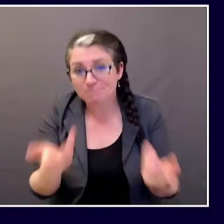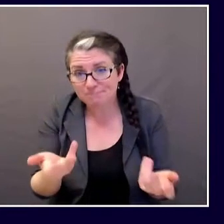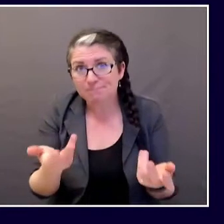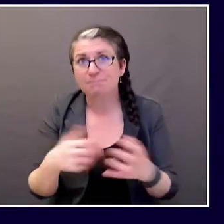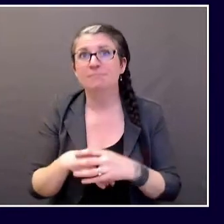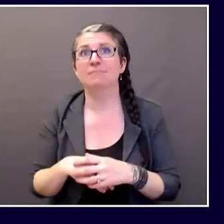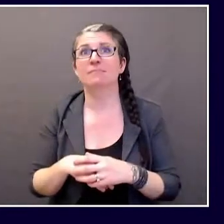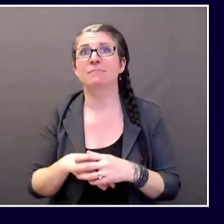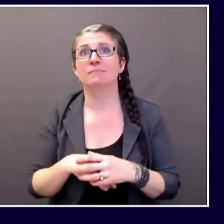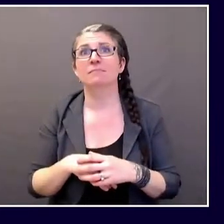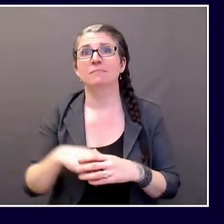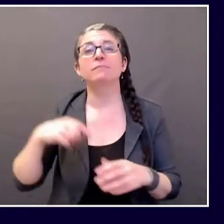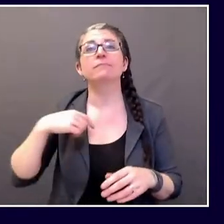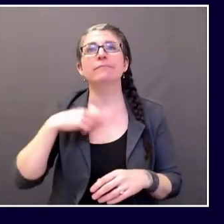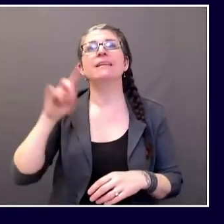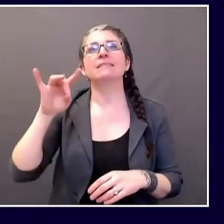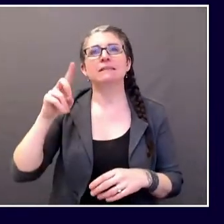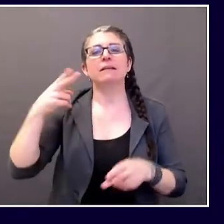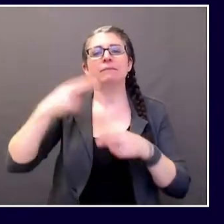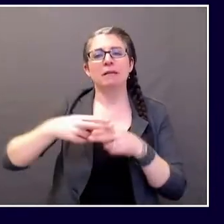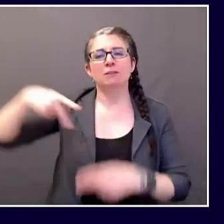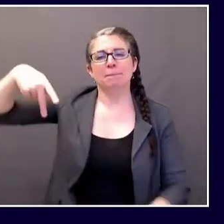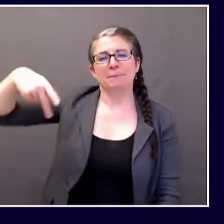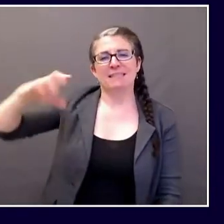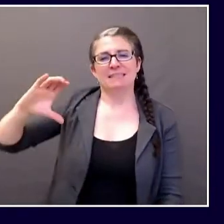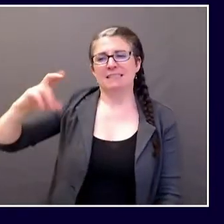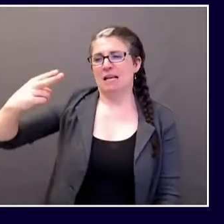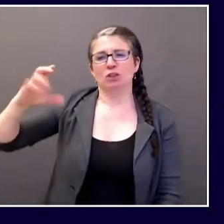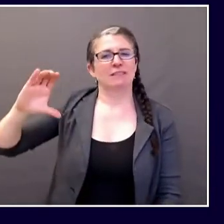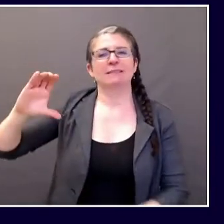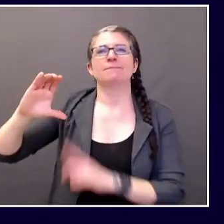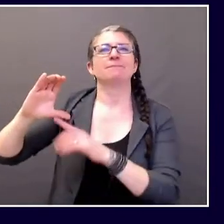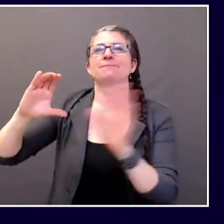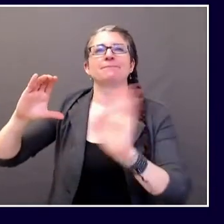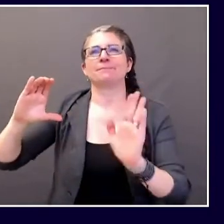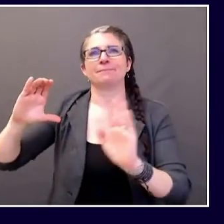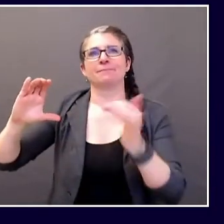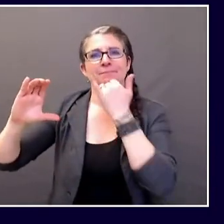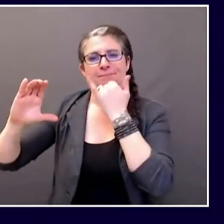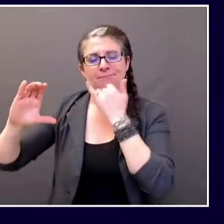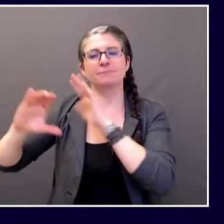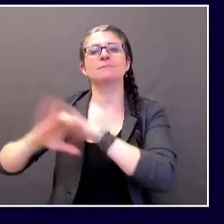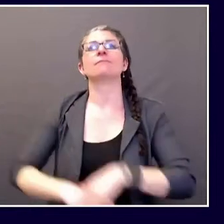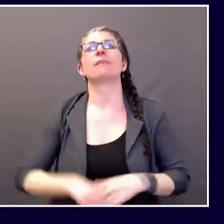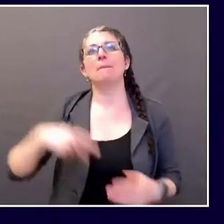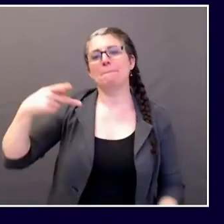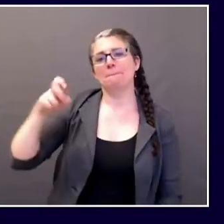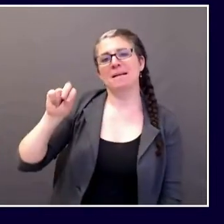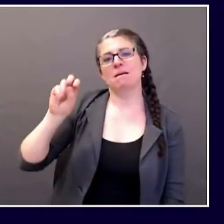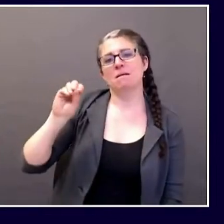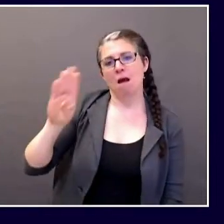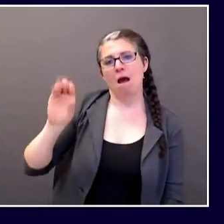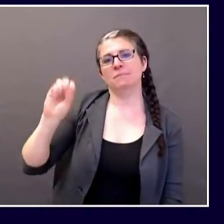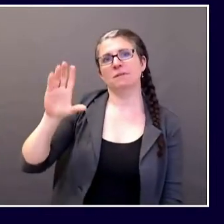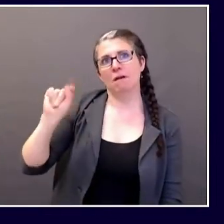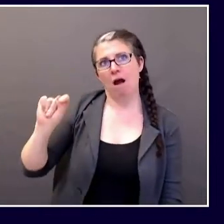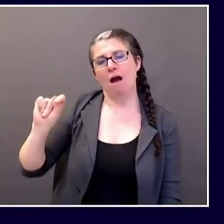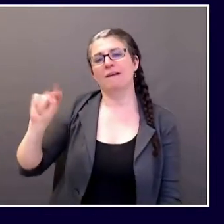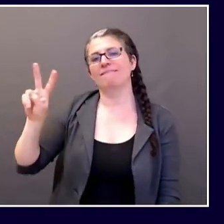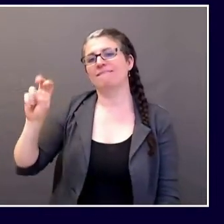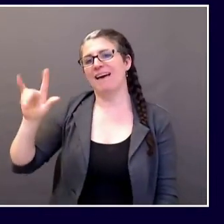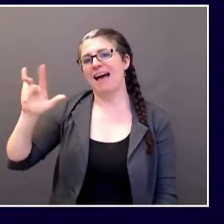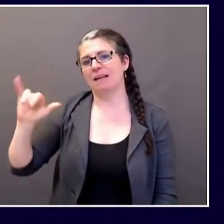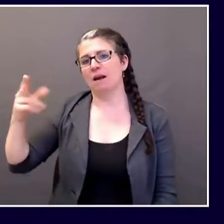PCHC. I meant Penobscot Valley Hospital, not PCHC. I apologize for that. But similarly, another consortium we're supporting in Washington